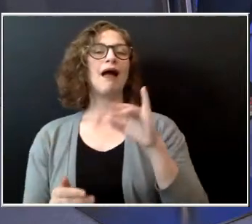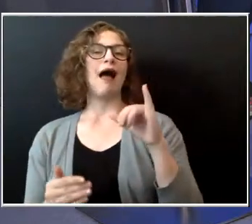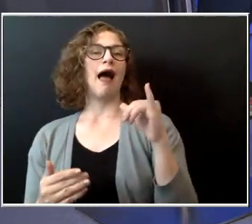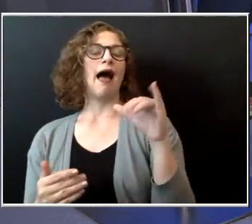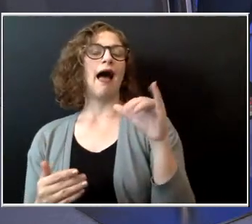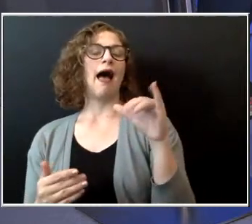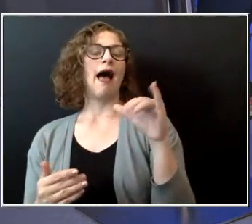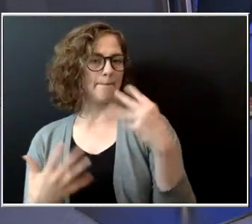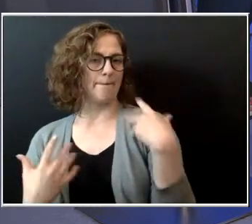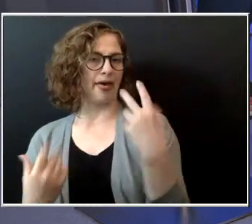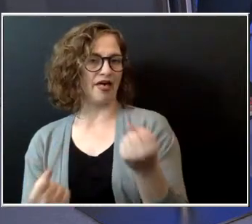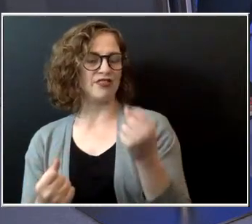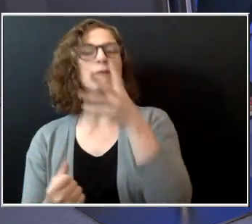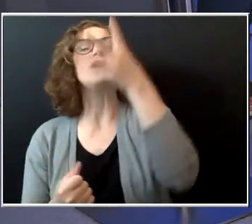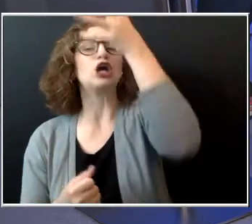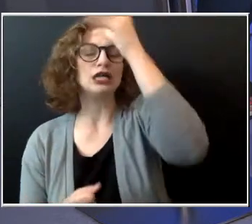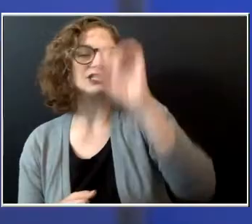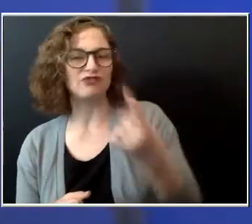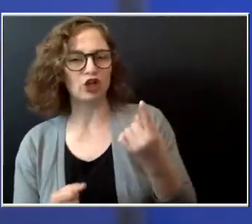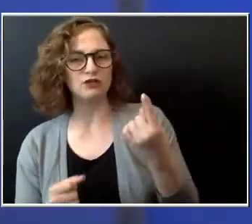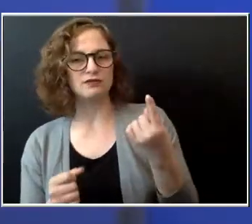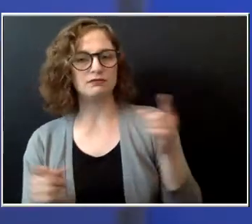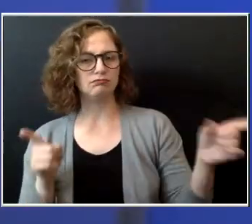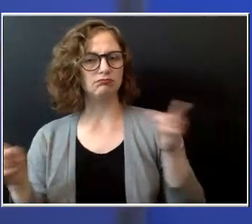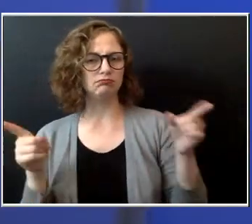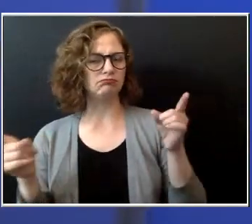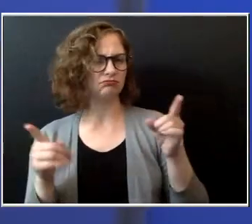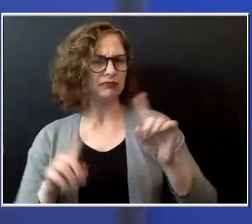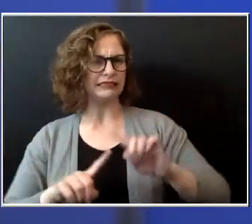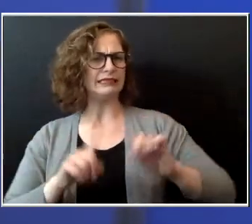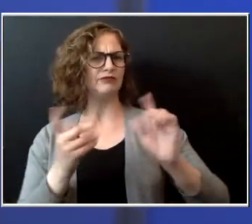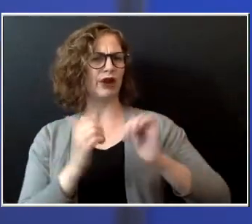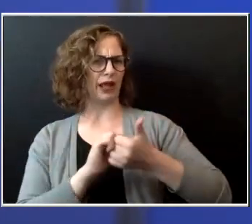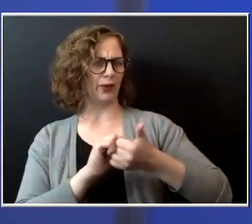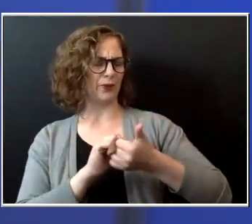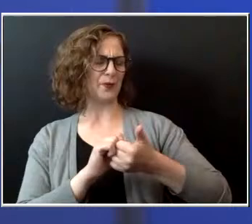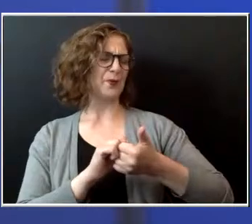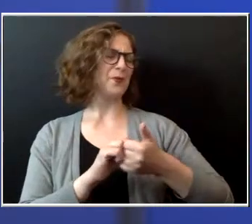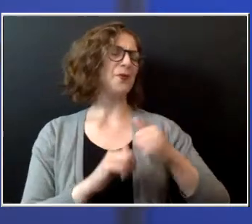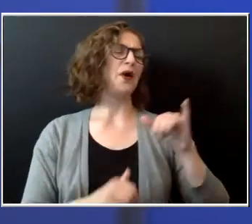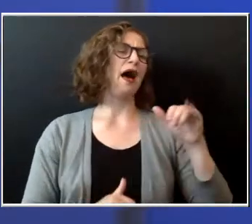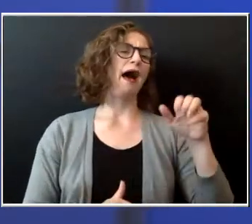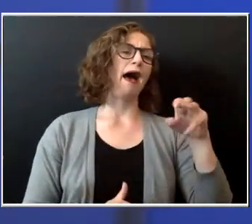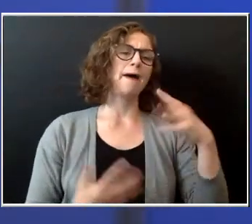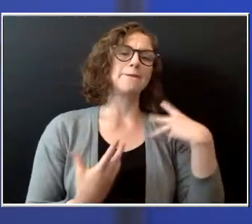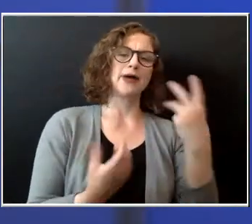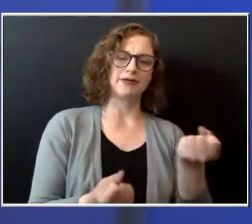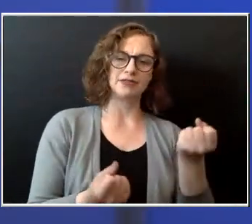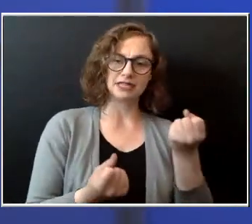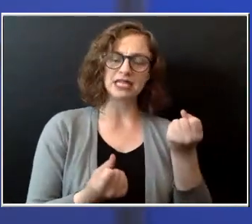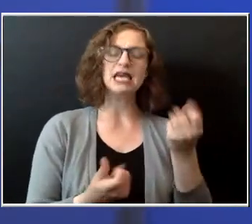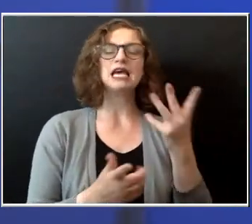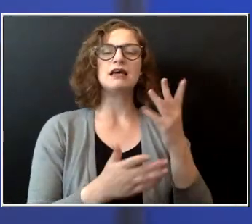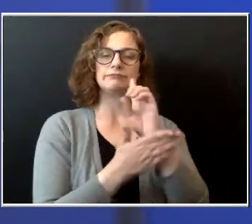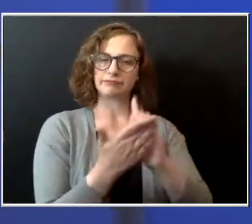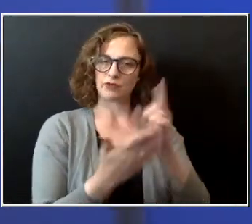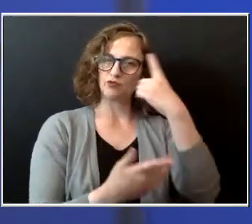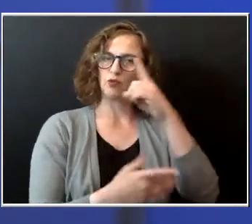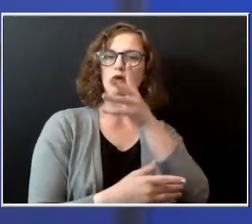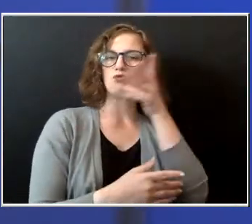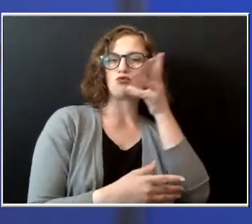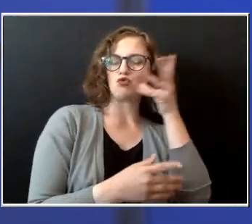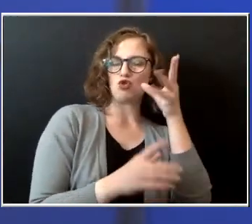is and what's the difference? Sure. So I Am Healthy is designed for rural families. It's a remotely delivered pediatric